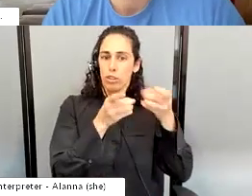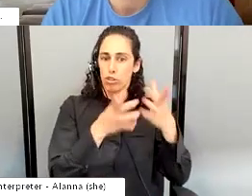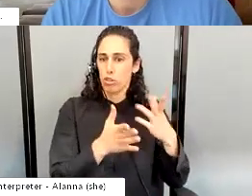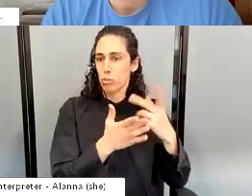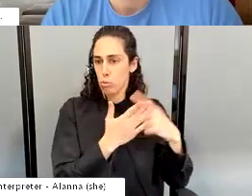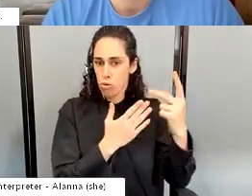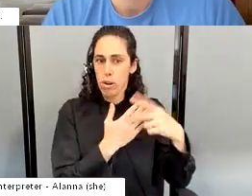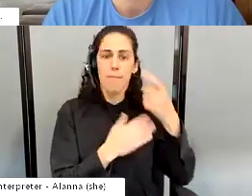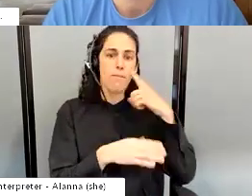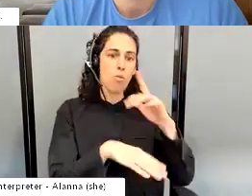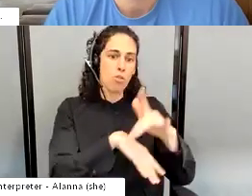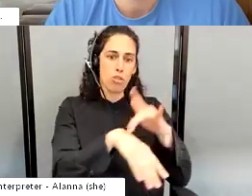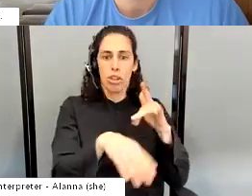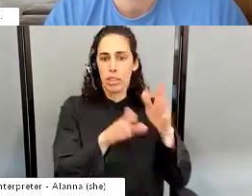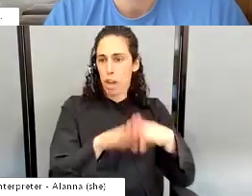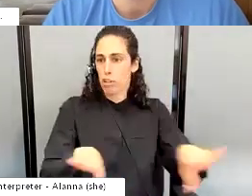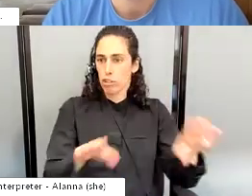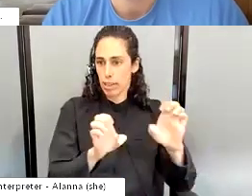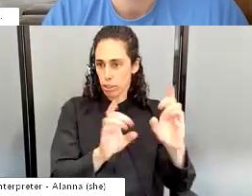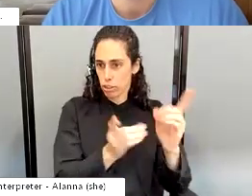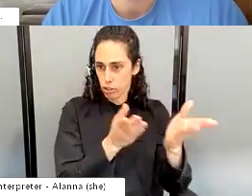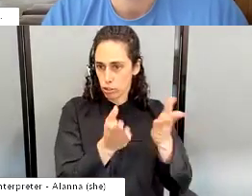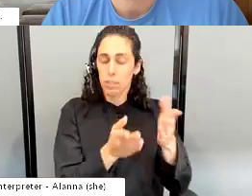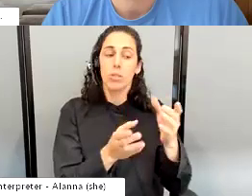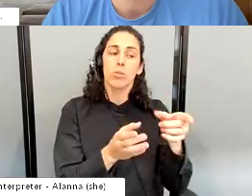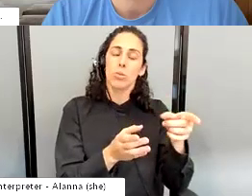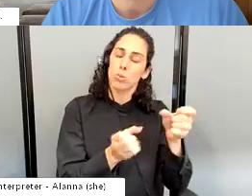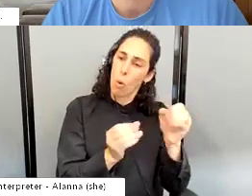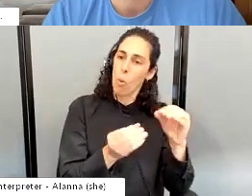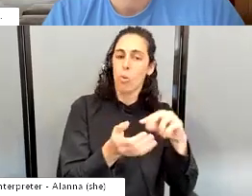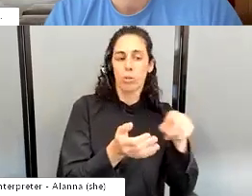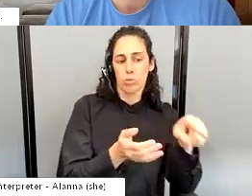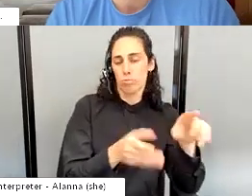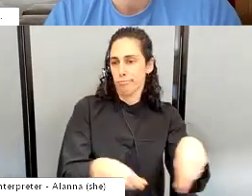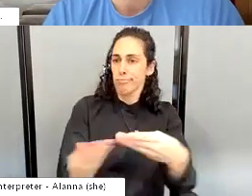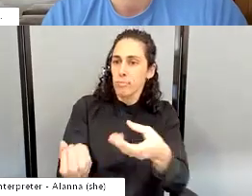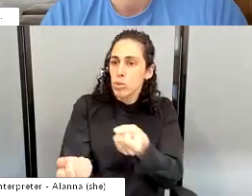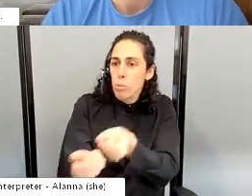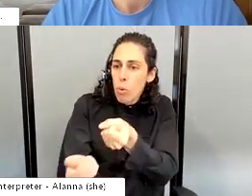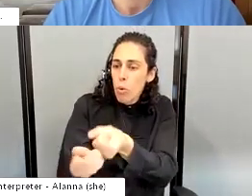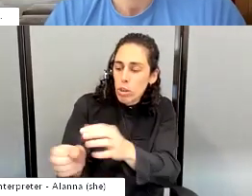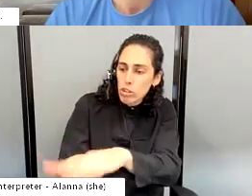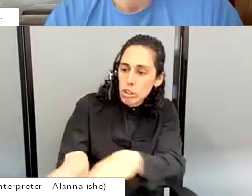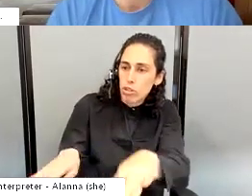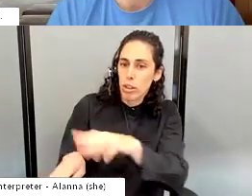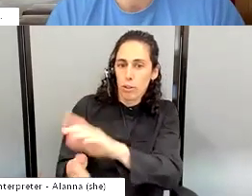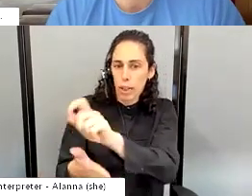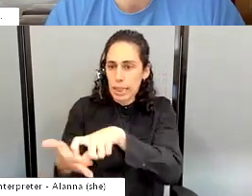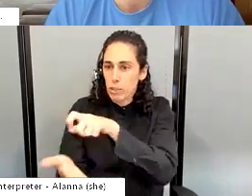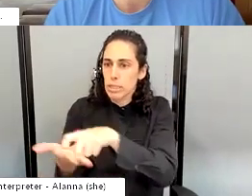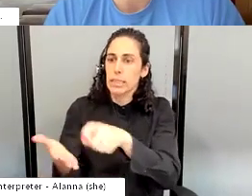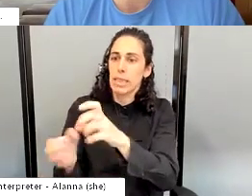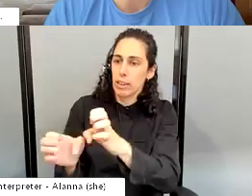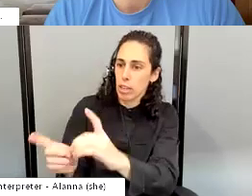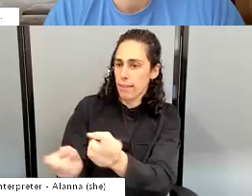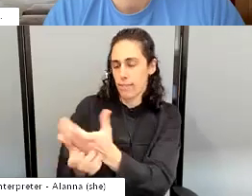and educators in supporting young children's language and literacy skills effectively. From children to older people, a full lifespan